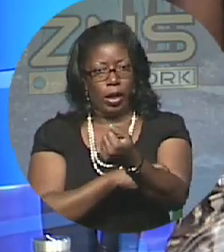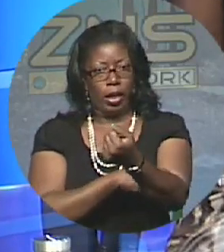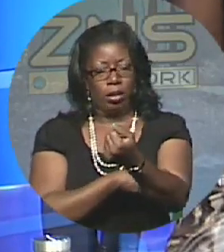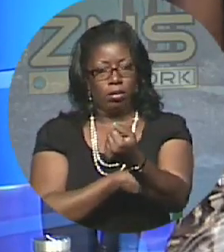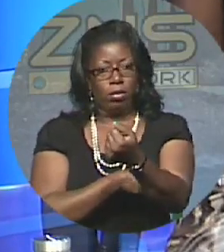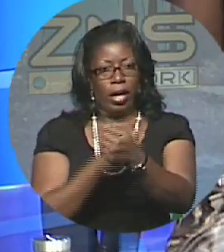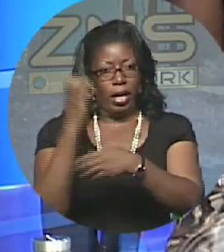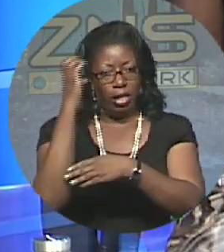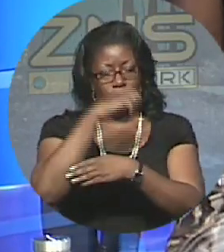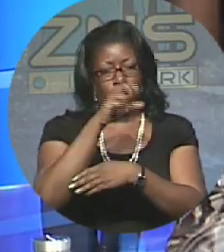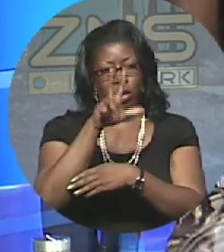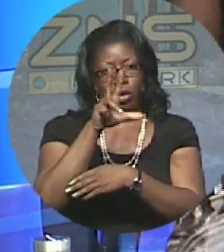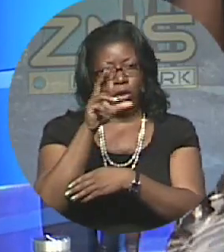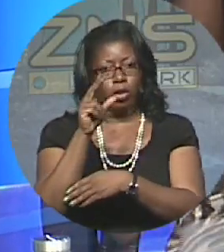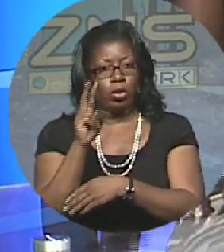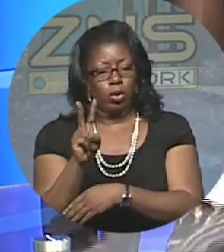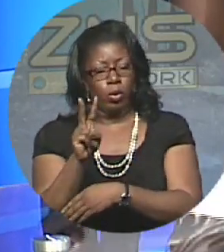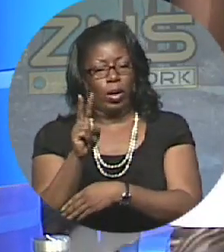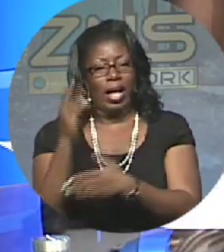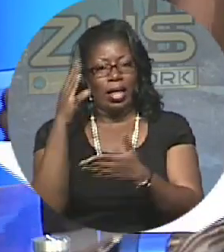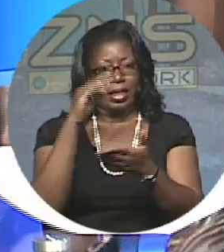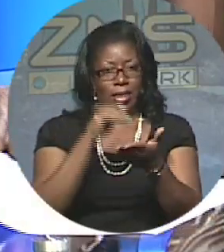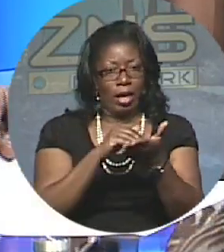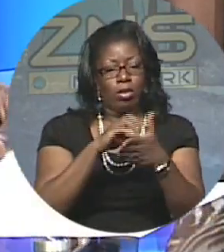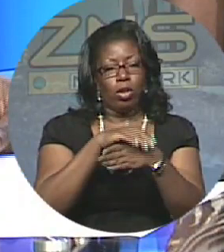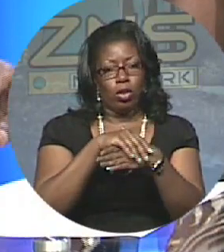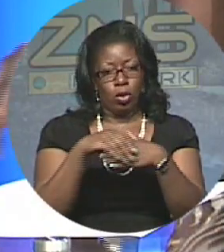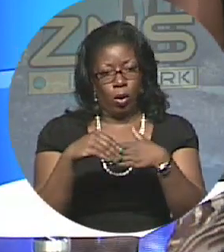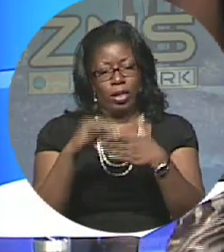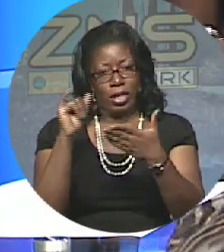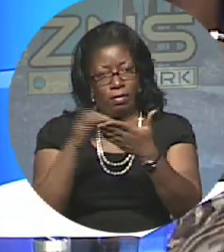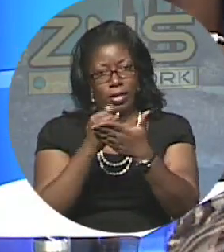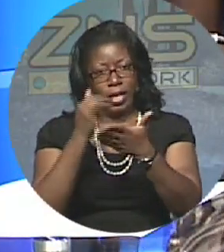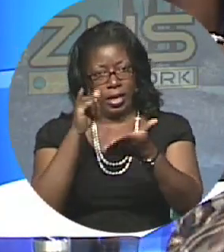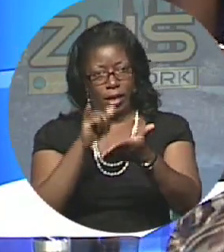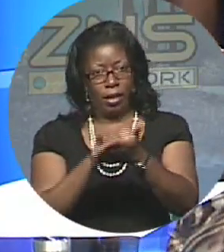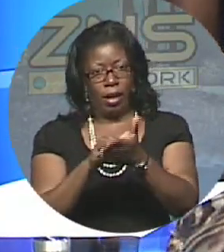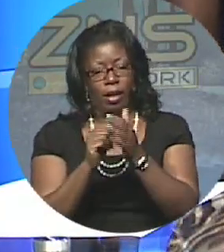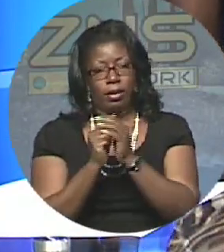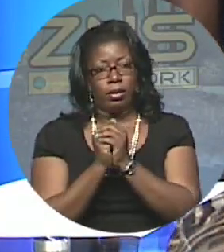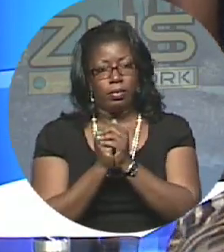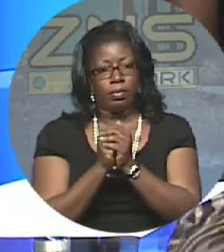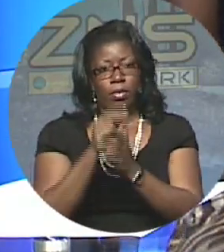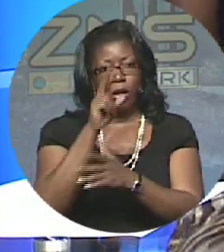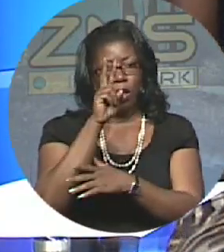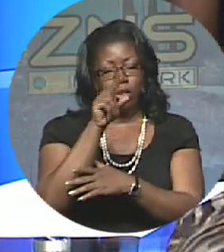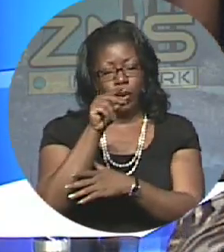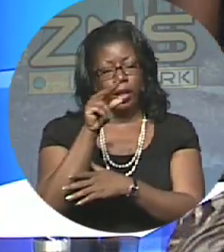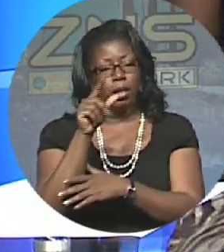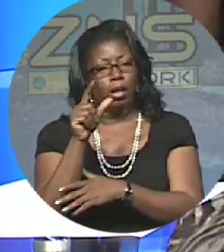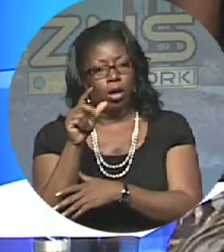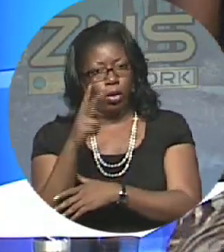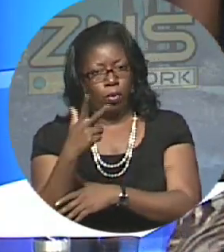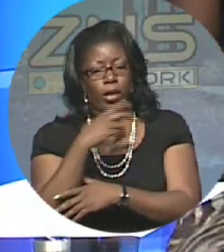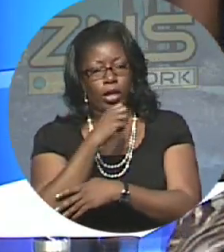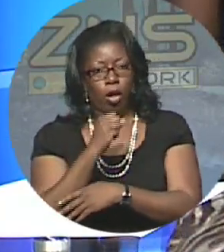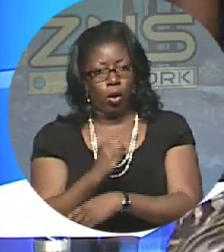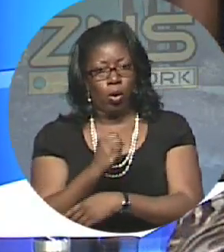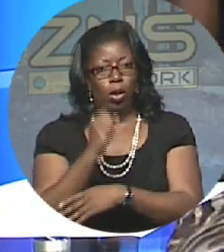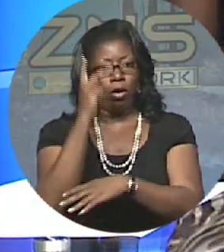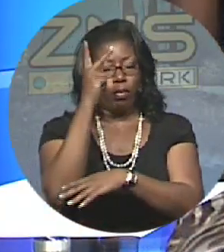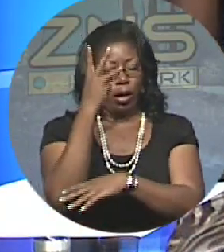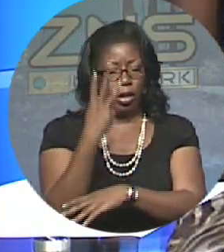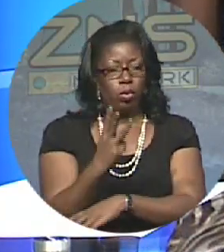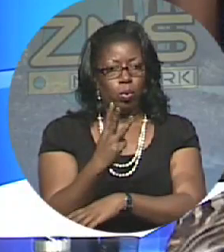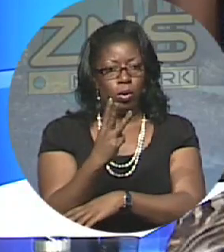of $32,000. An active police investigation continues. A 23-year-old male of Pinewood Gardens is